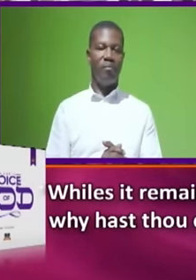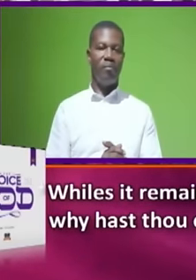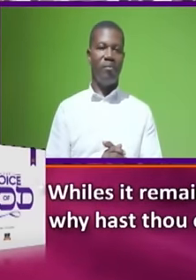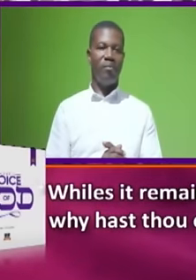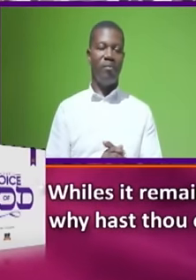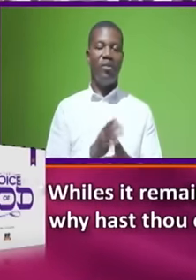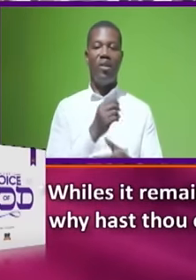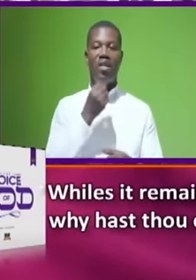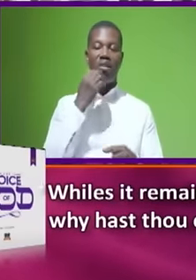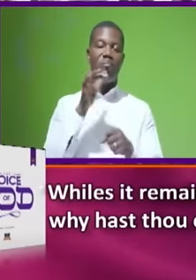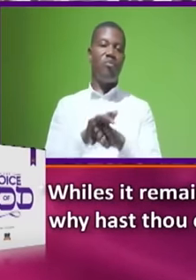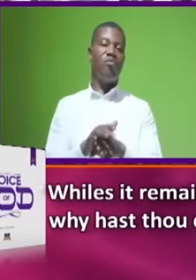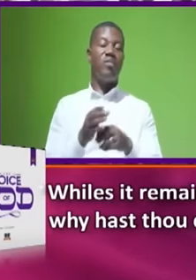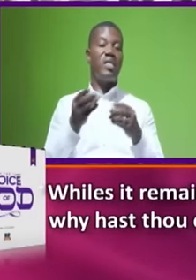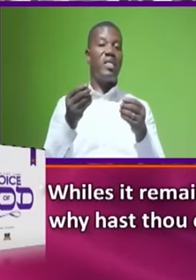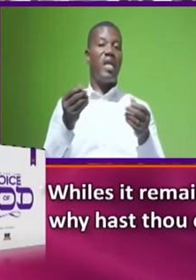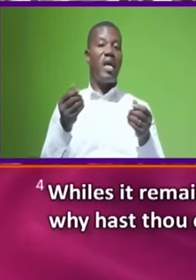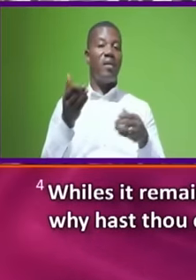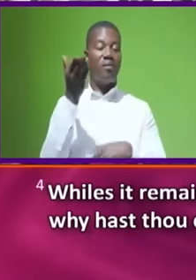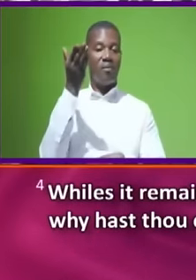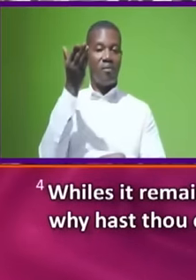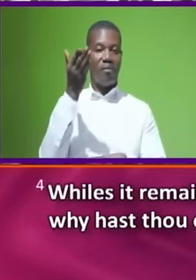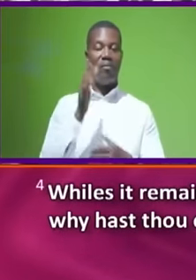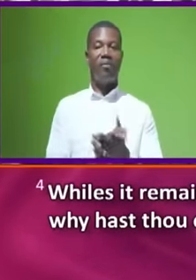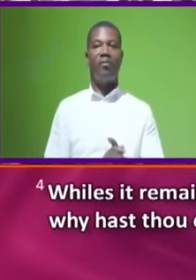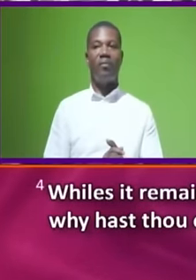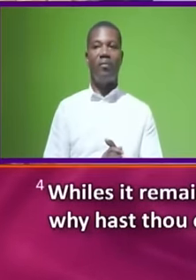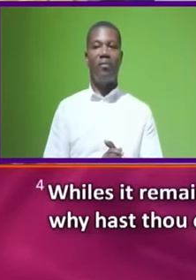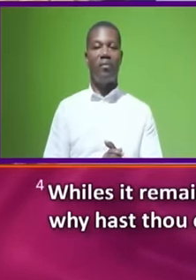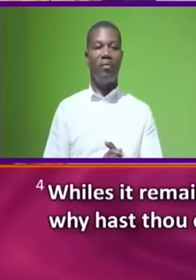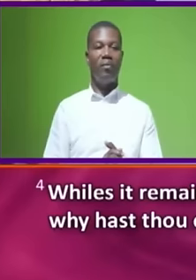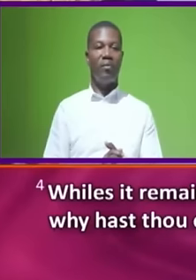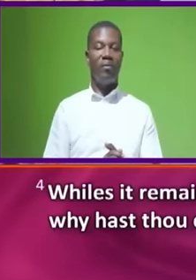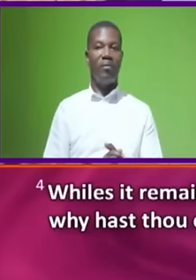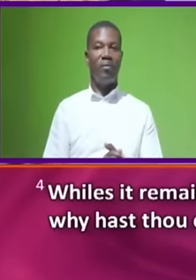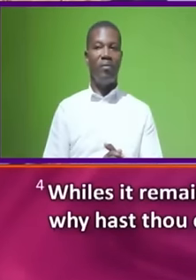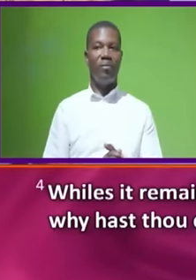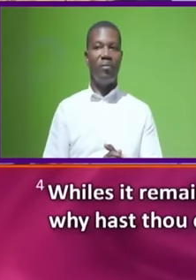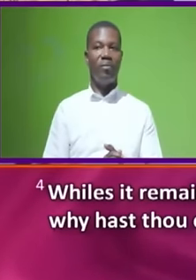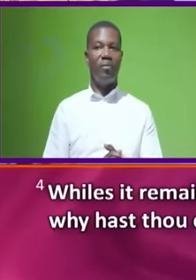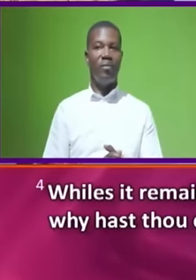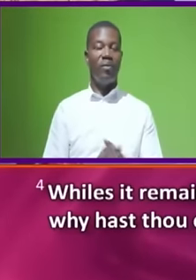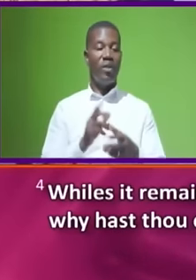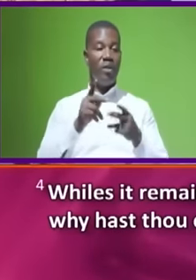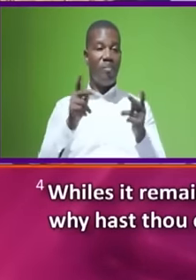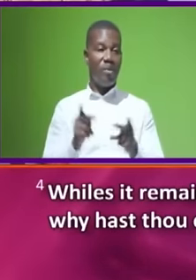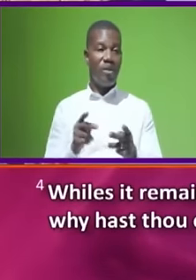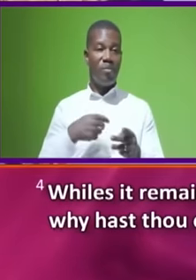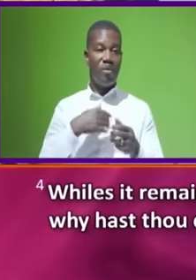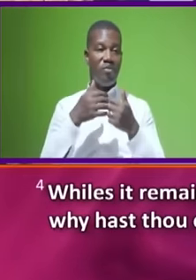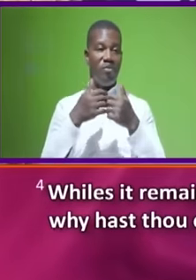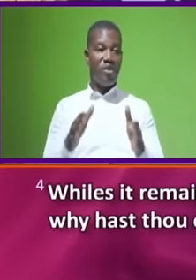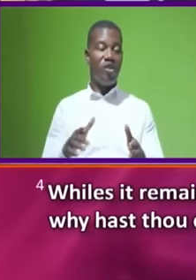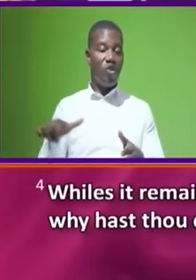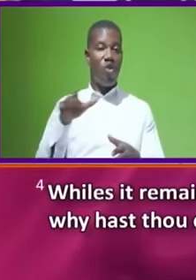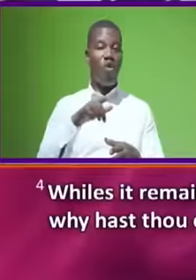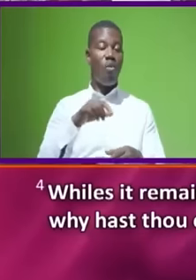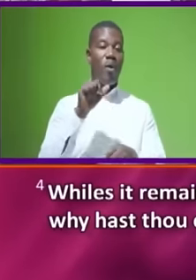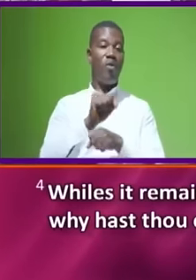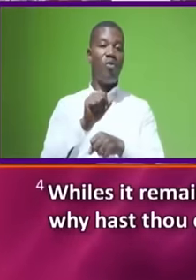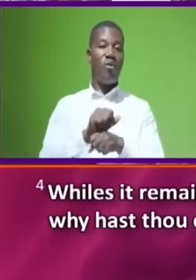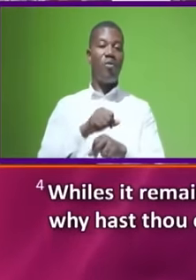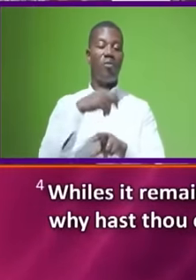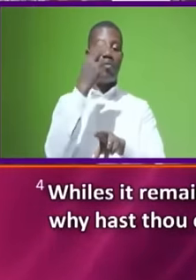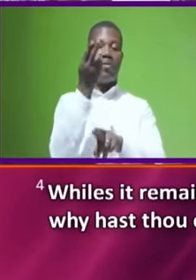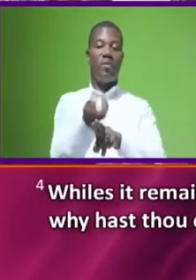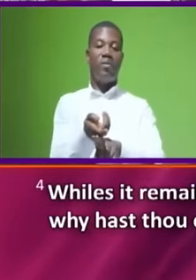things. How much more the promised land? The place that when I bring my way